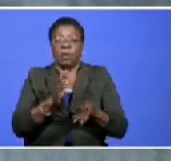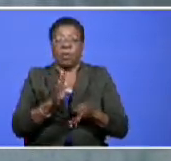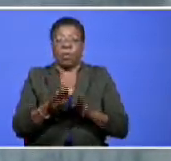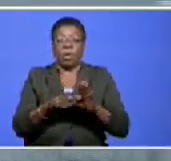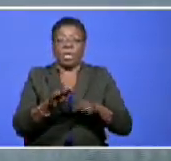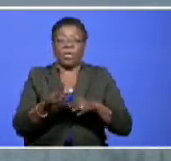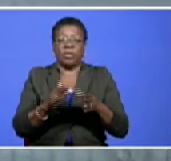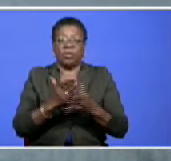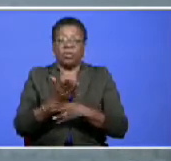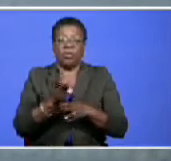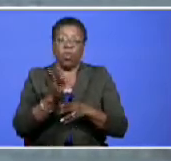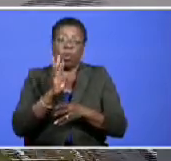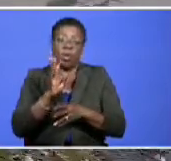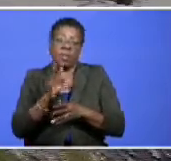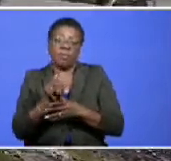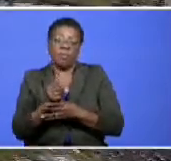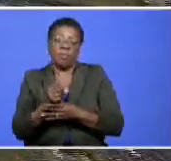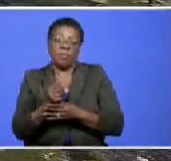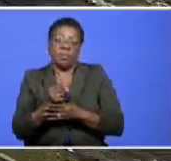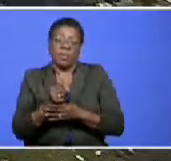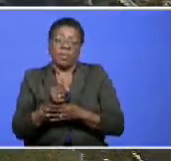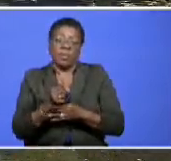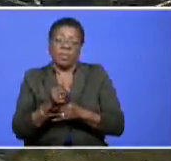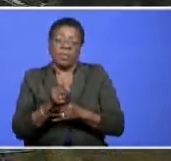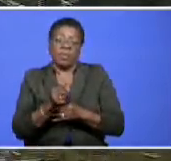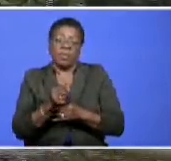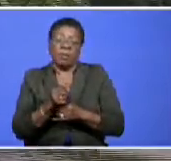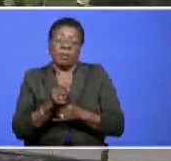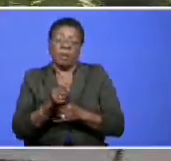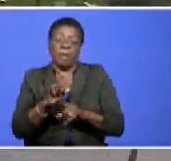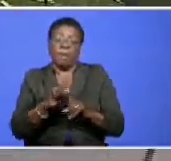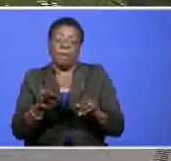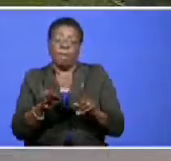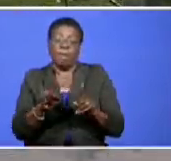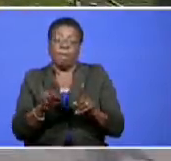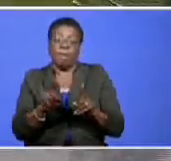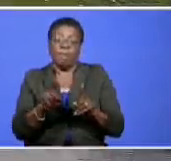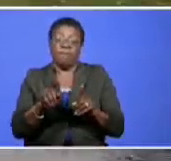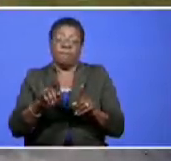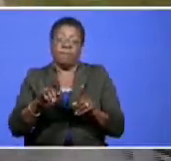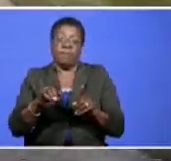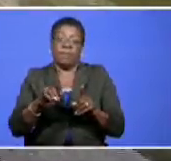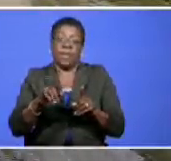deep water and stuff like that. So it's been tough. But